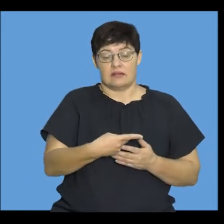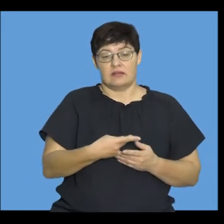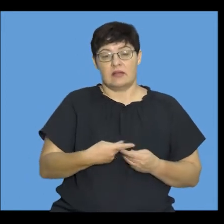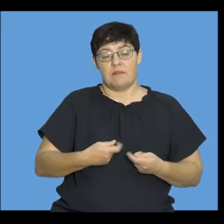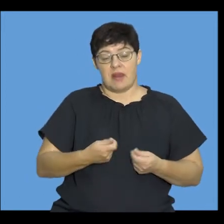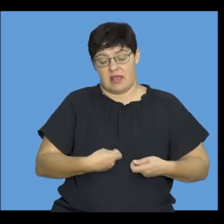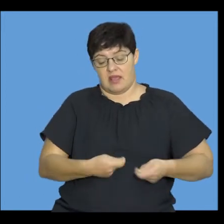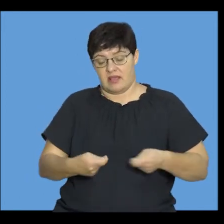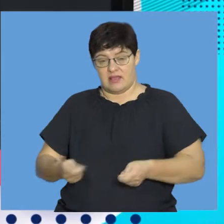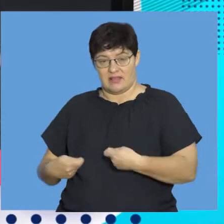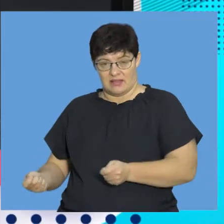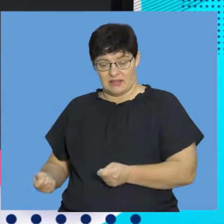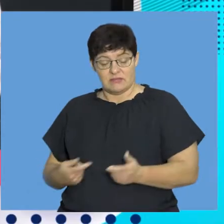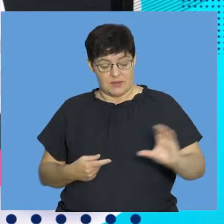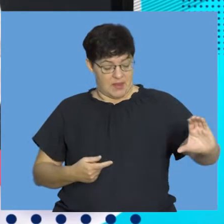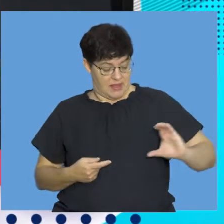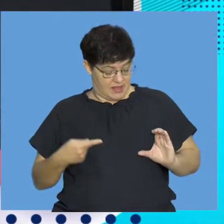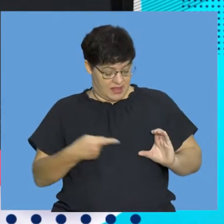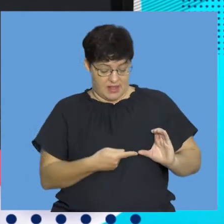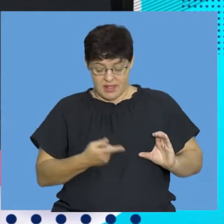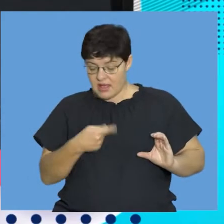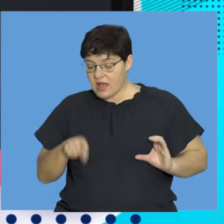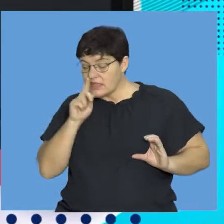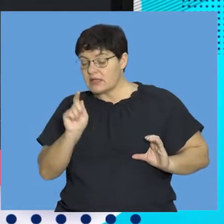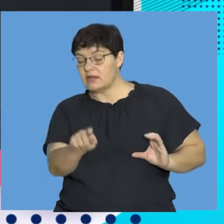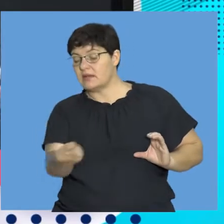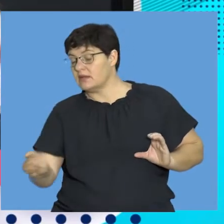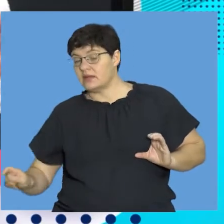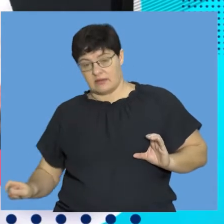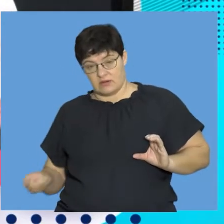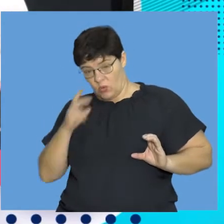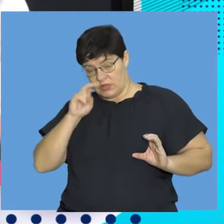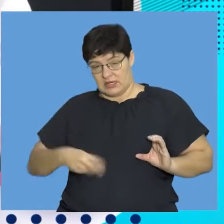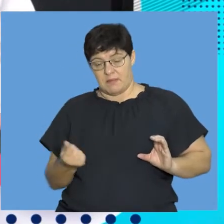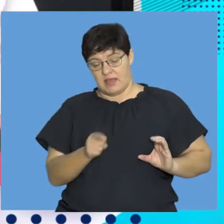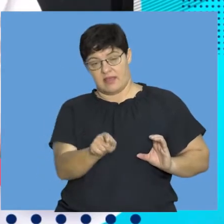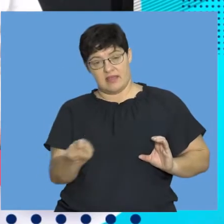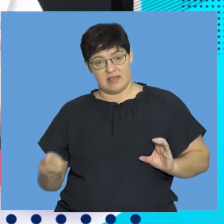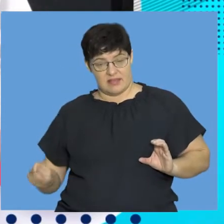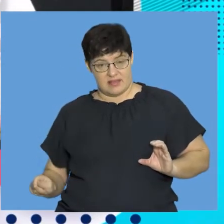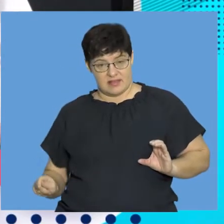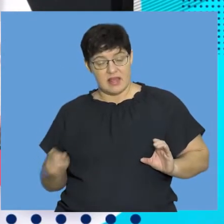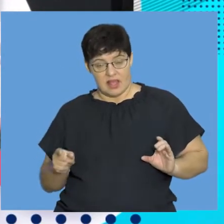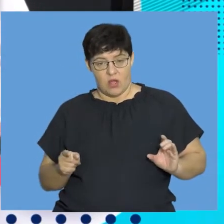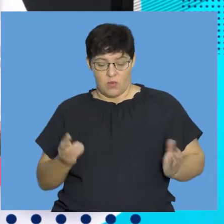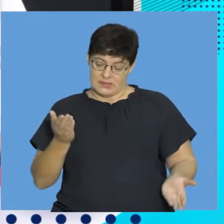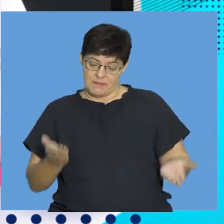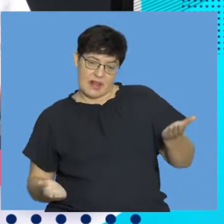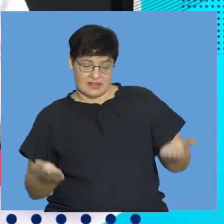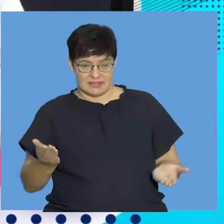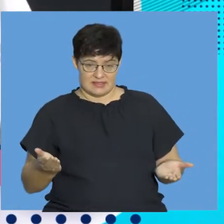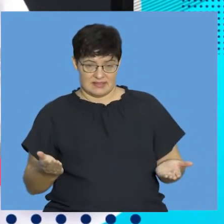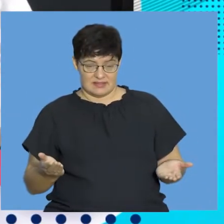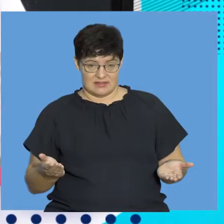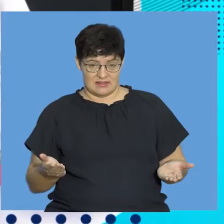at the sources of revenue and they look at the expenses, and obviously you have to play the balancing act because you have